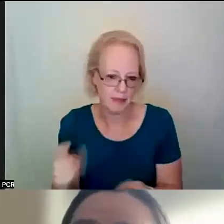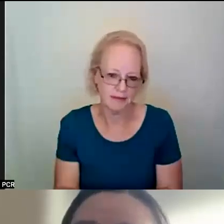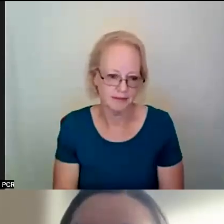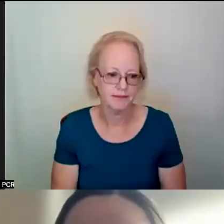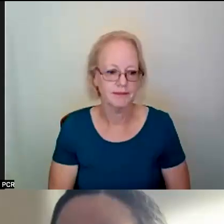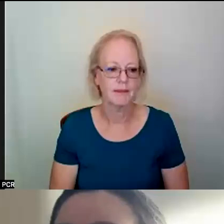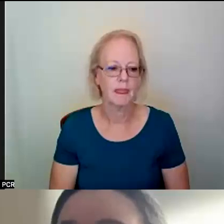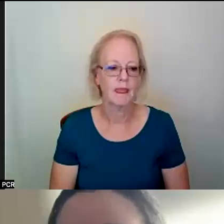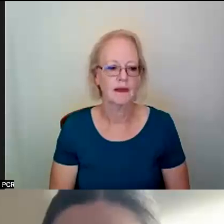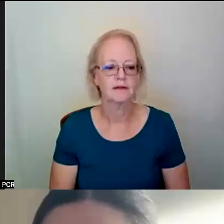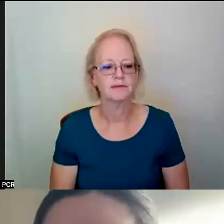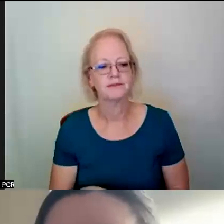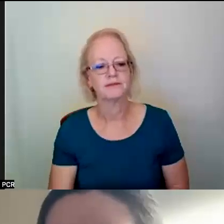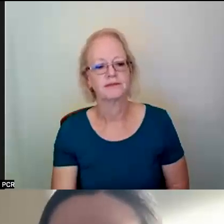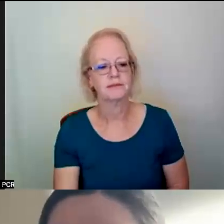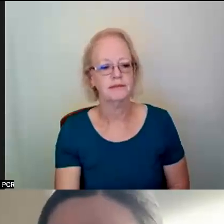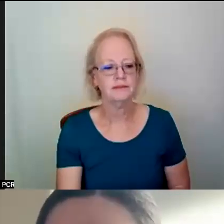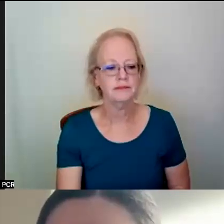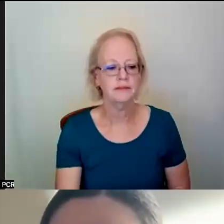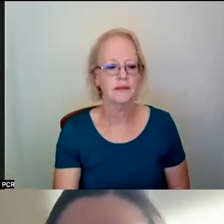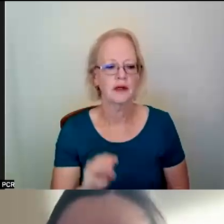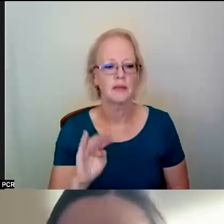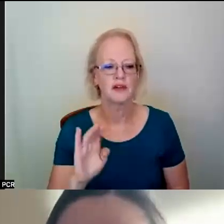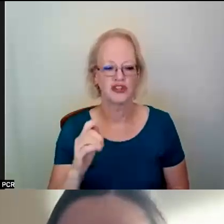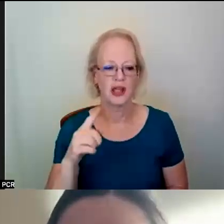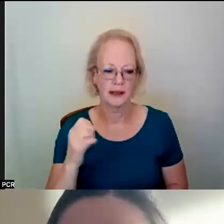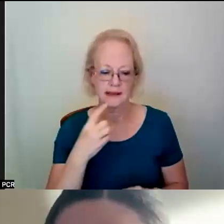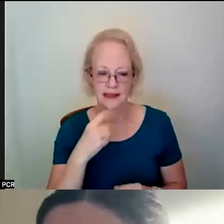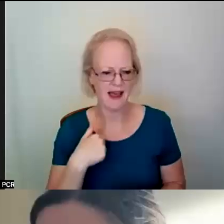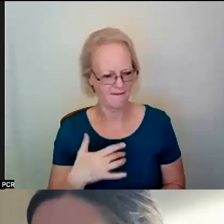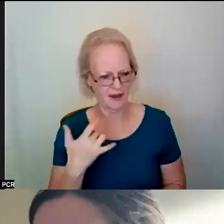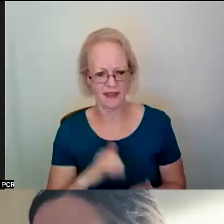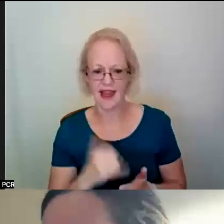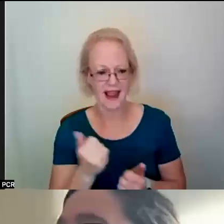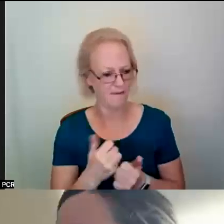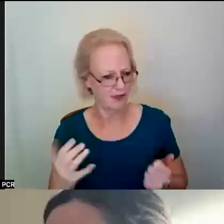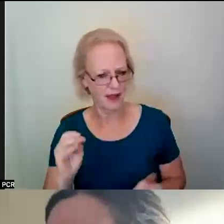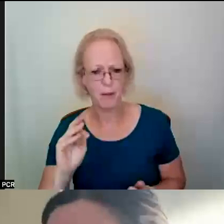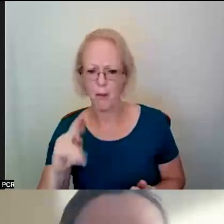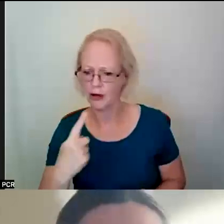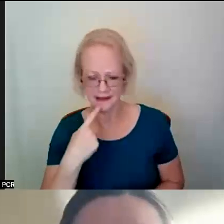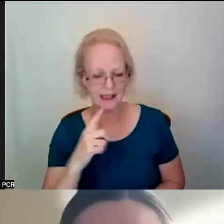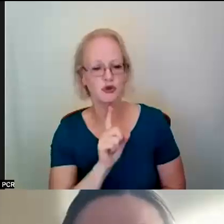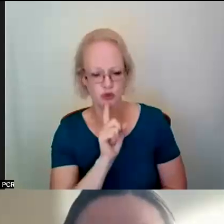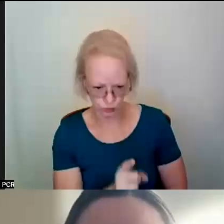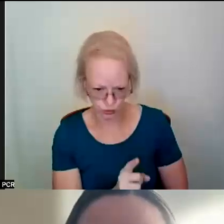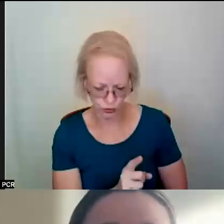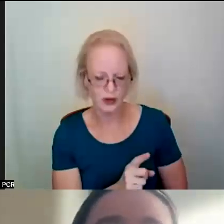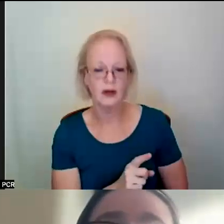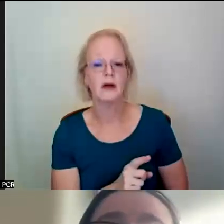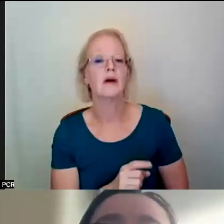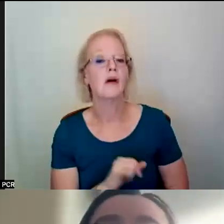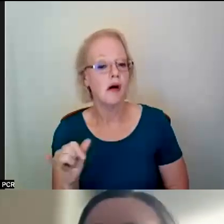feel like certainly that every single thing that Mark just said is true. And I also feel